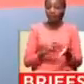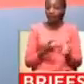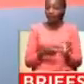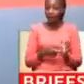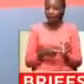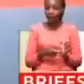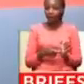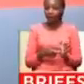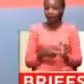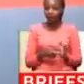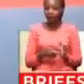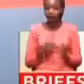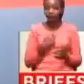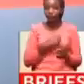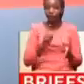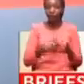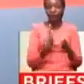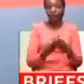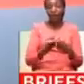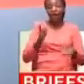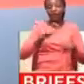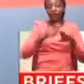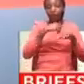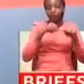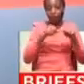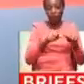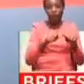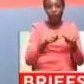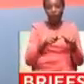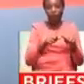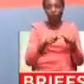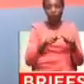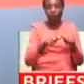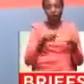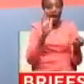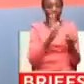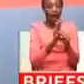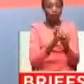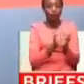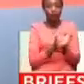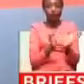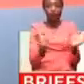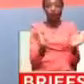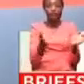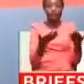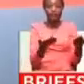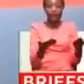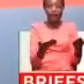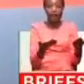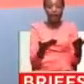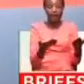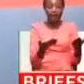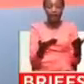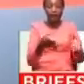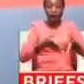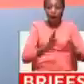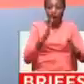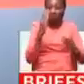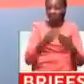you know, as time progressed, man, a lot of the doors that were open for me before just started closing all of a sudden, you